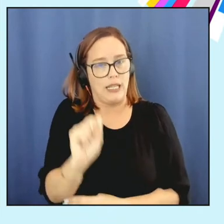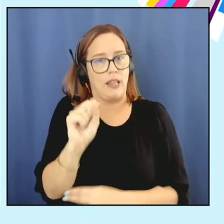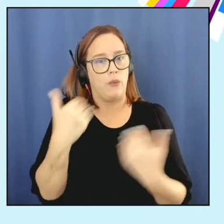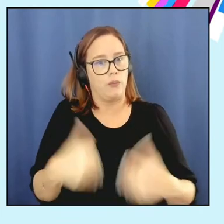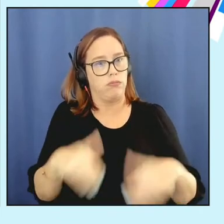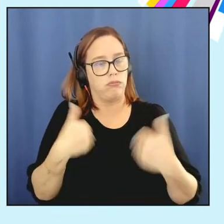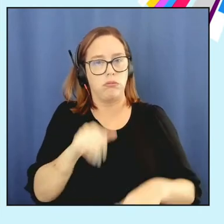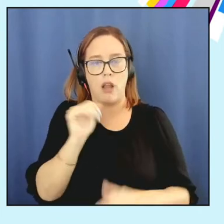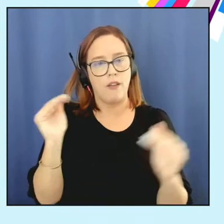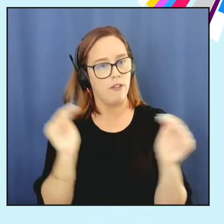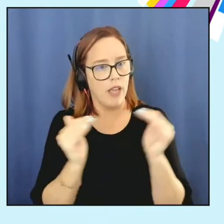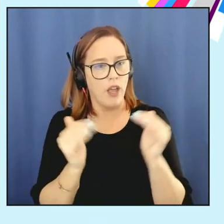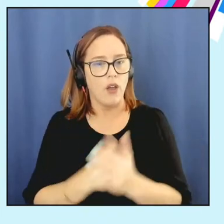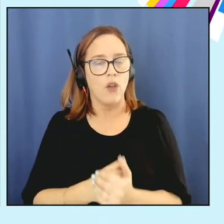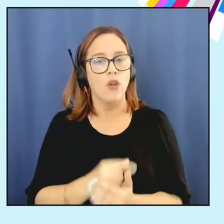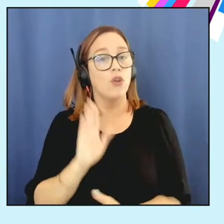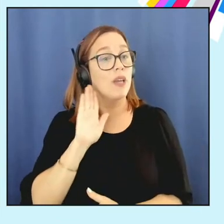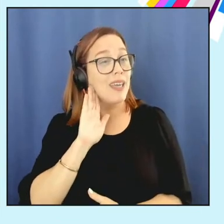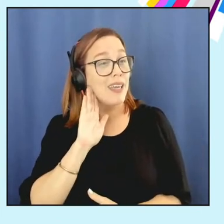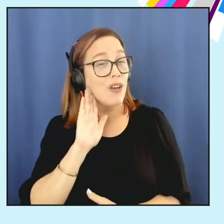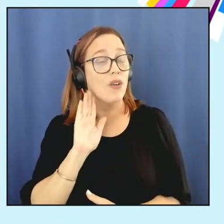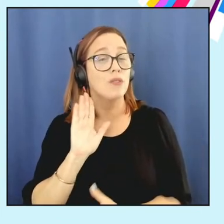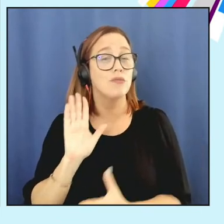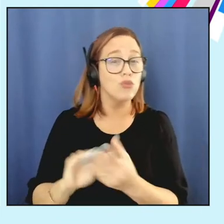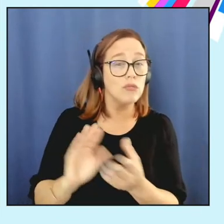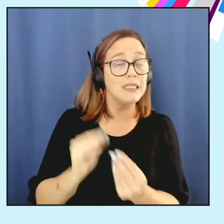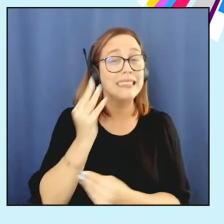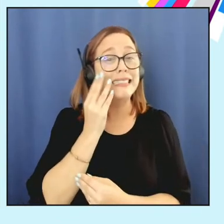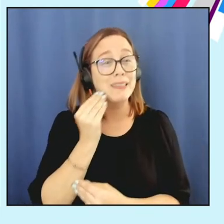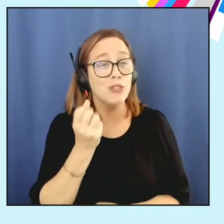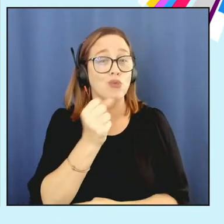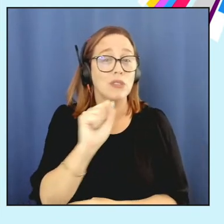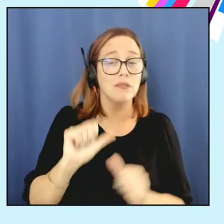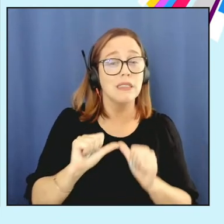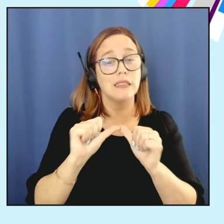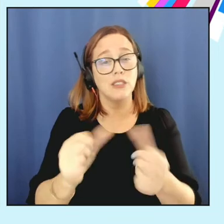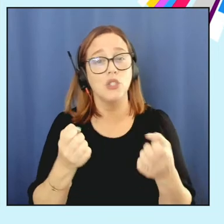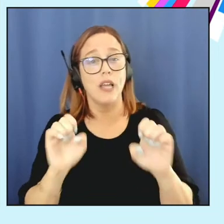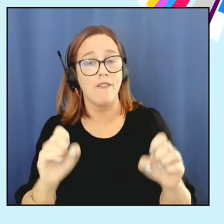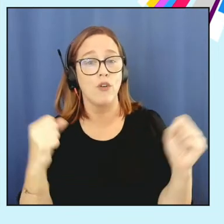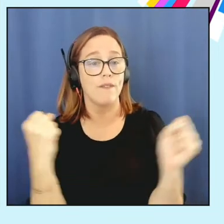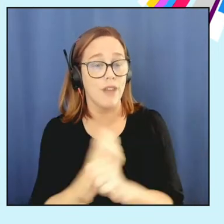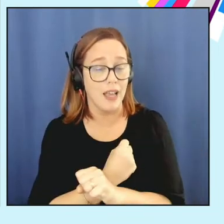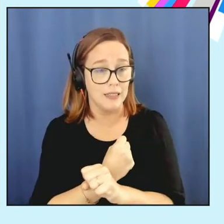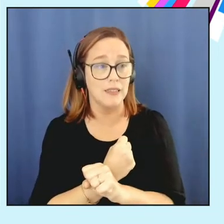their testimonies and their resilience and their continued efforts and fight to